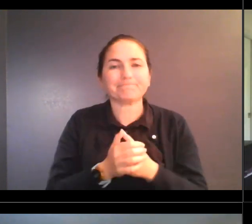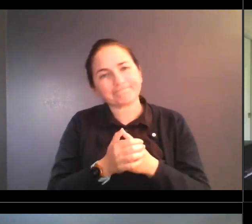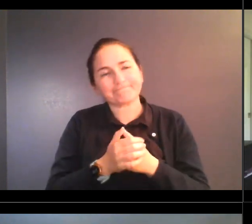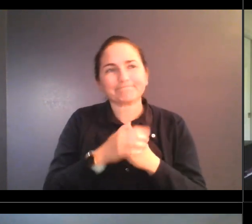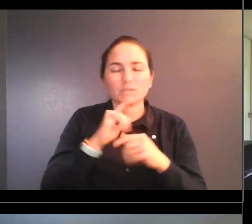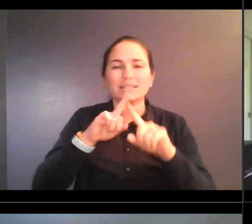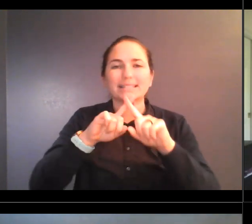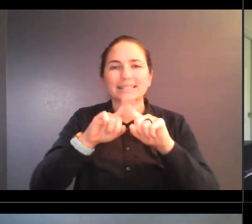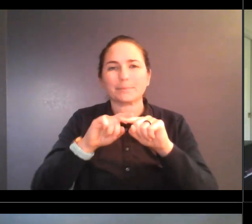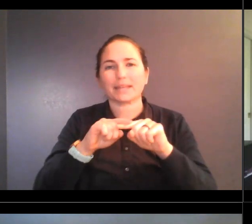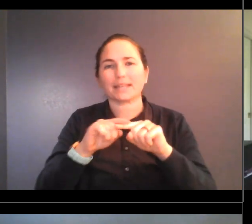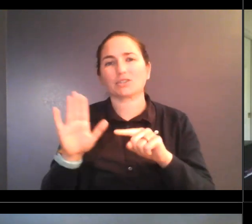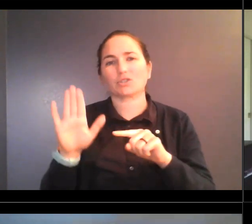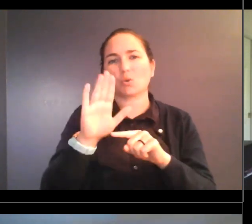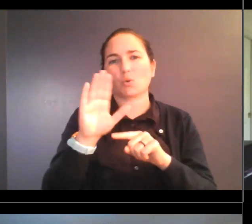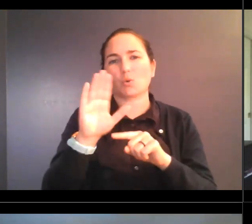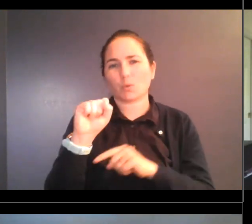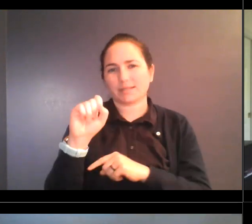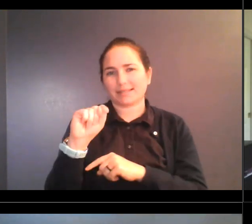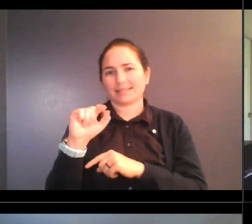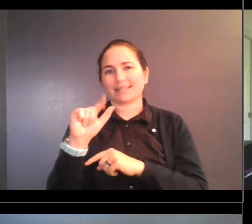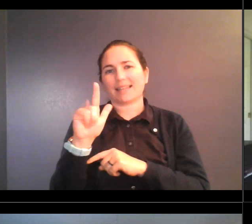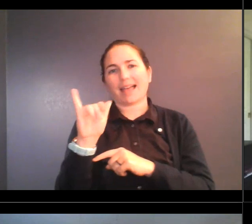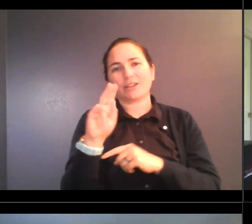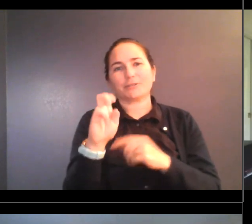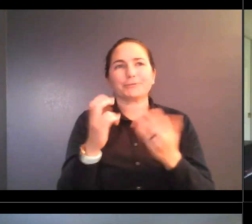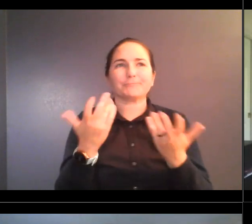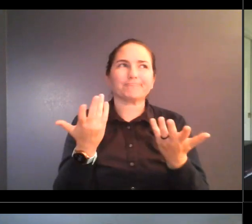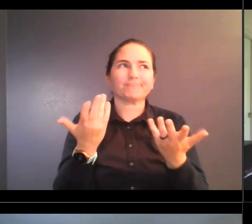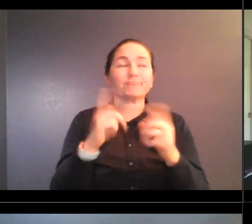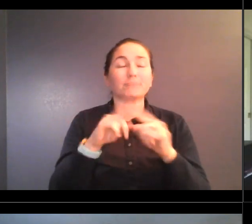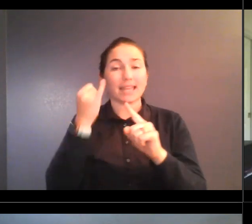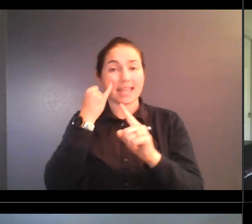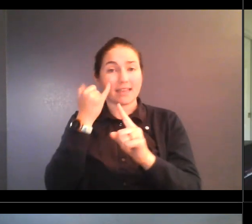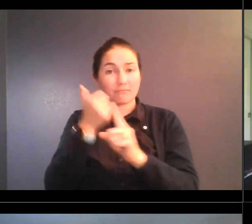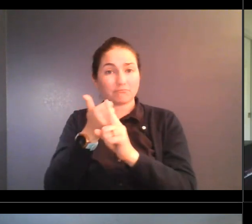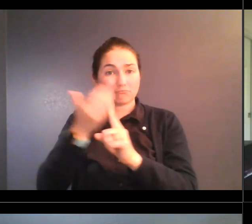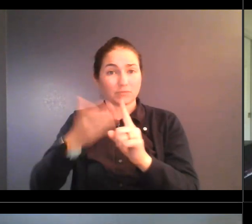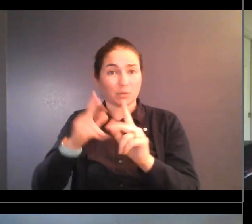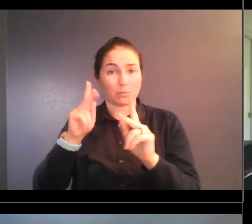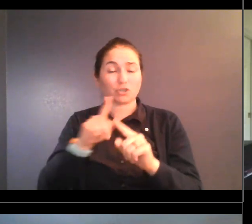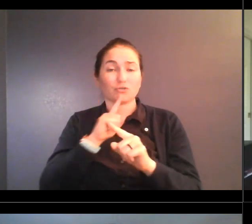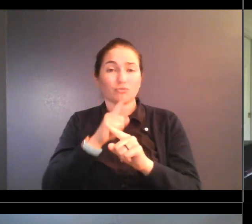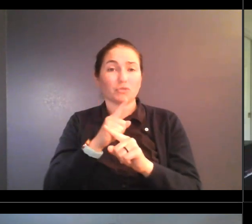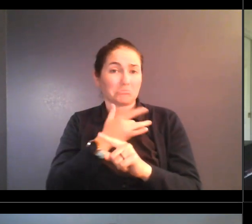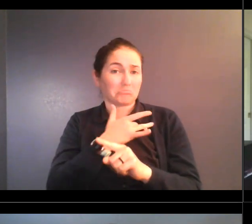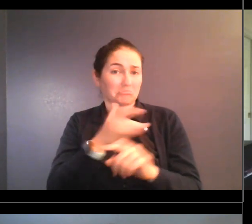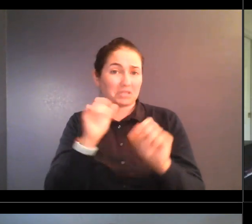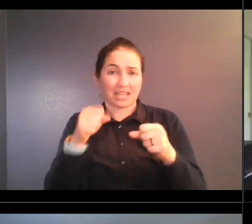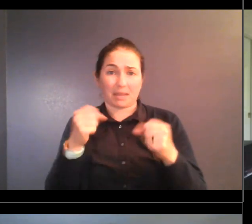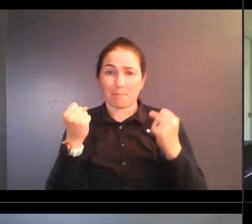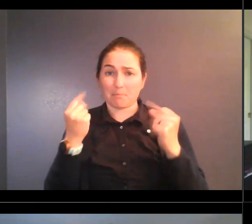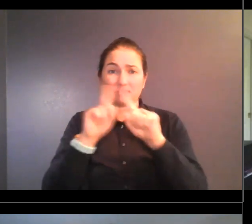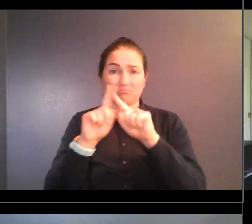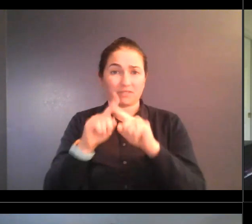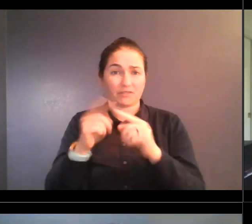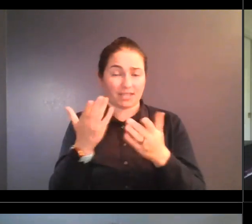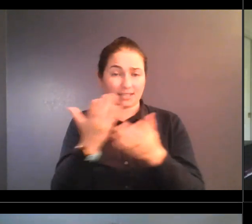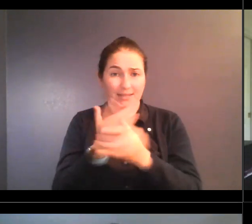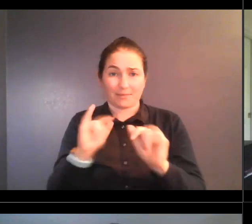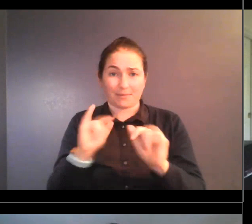depend on sort of your style, but if you're a person who is inherently prone to multitasking anyway, like I actually have trouble paying attention to